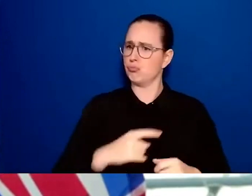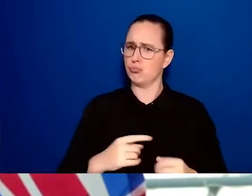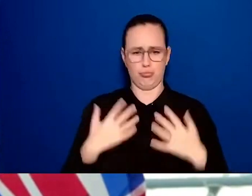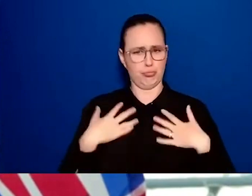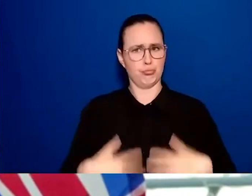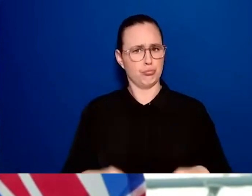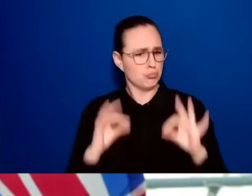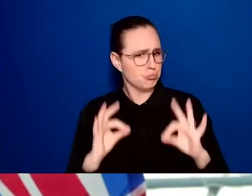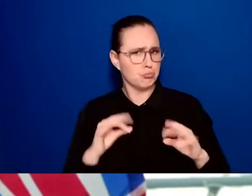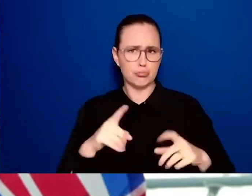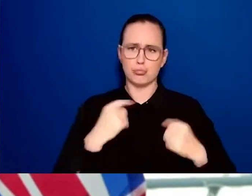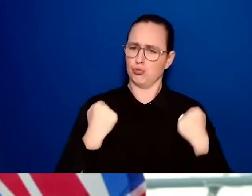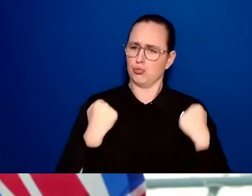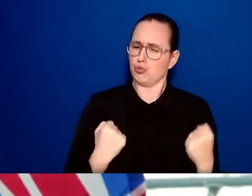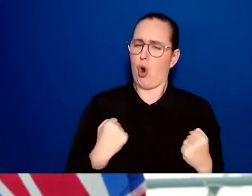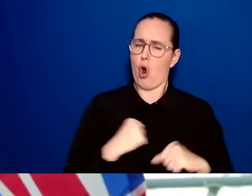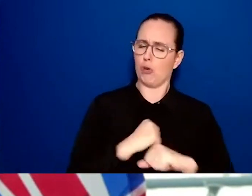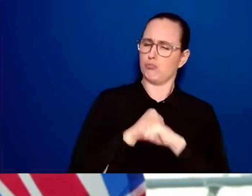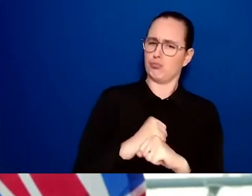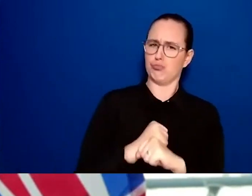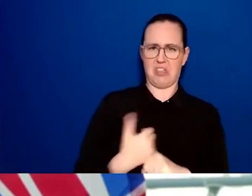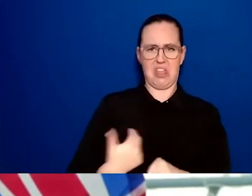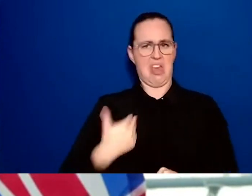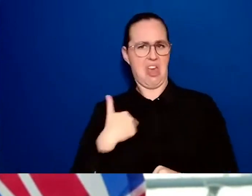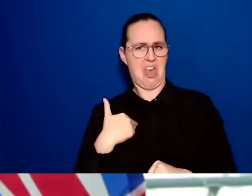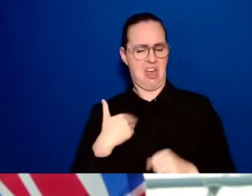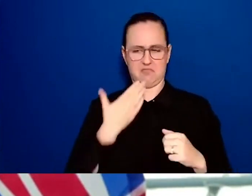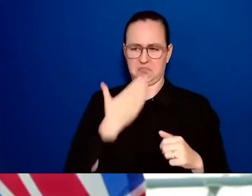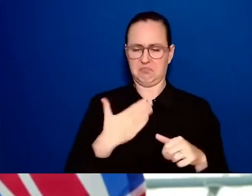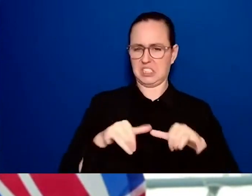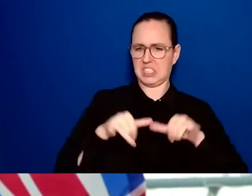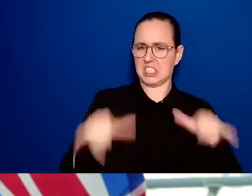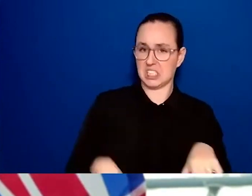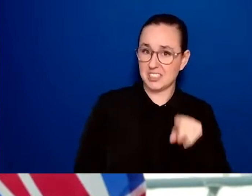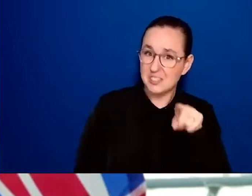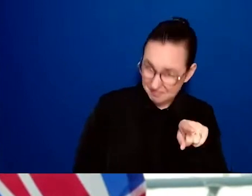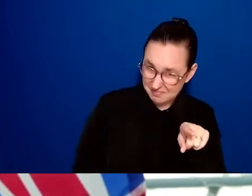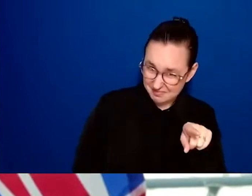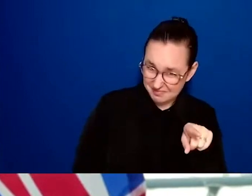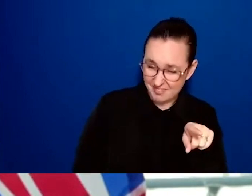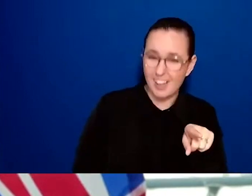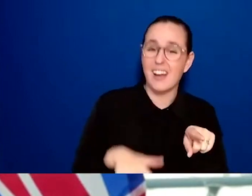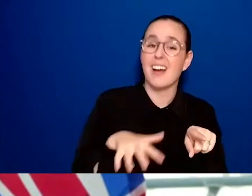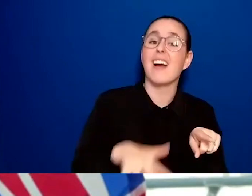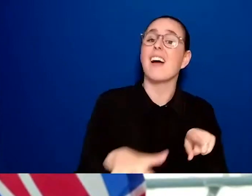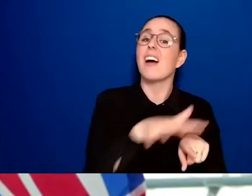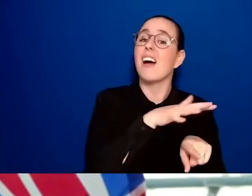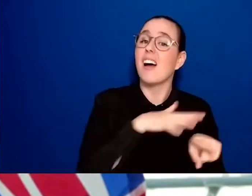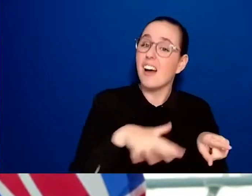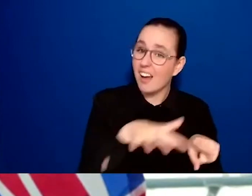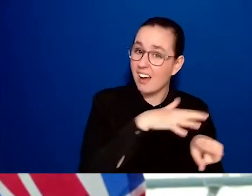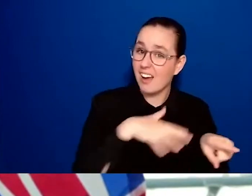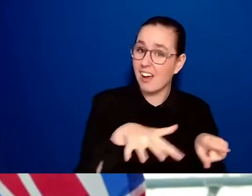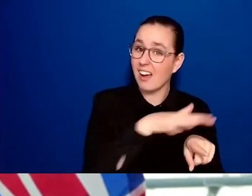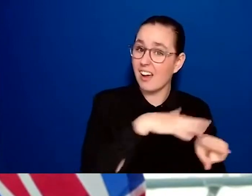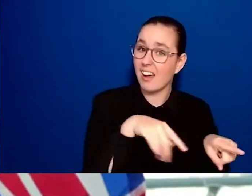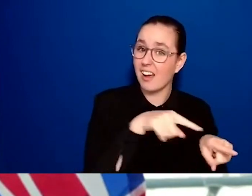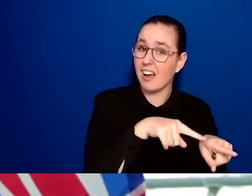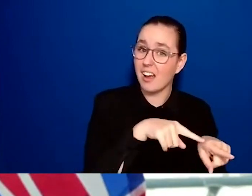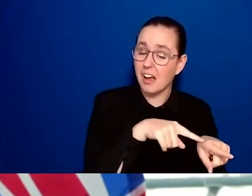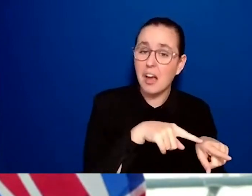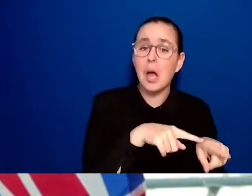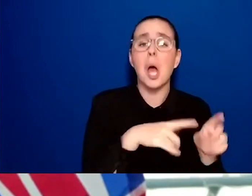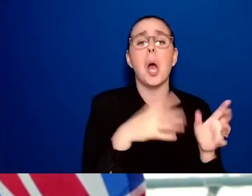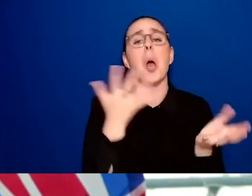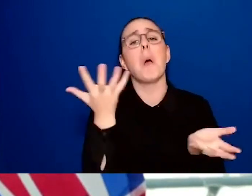response. We know that they have a condition that made them more susceptible